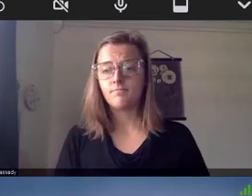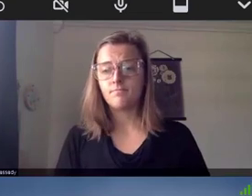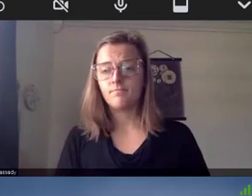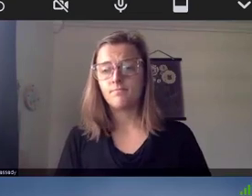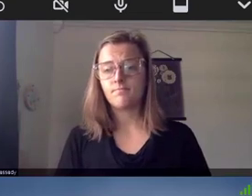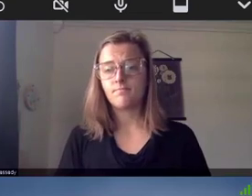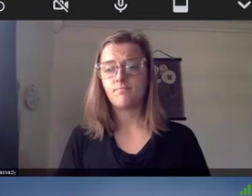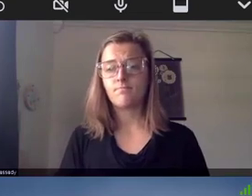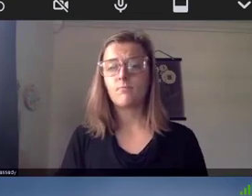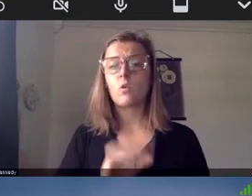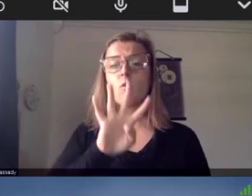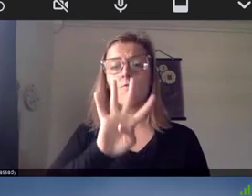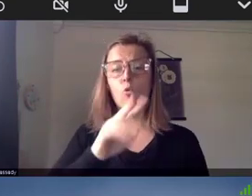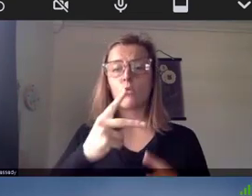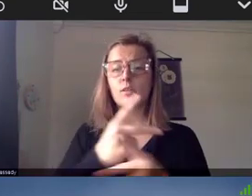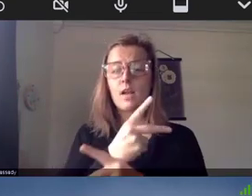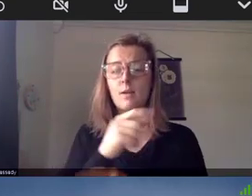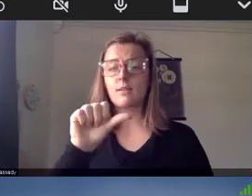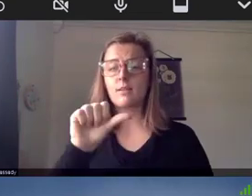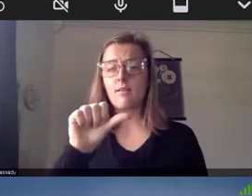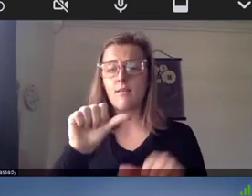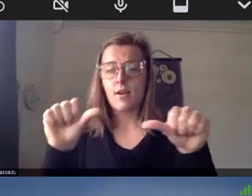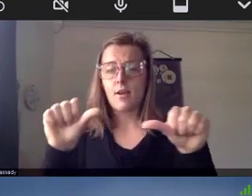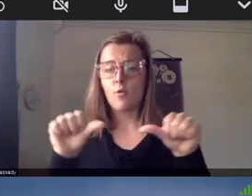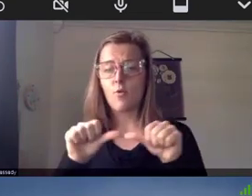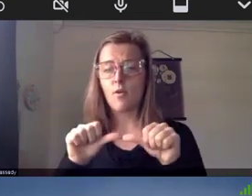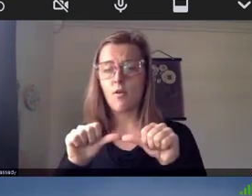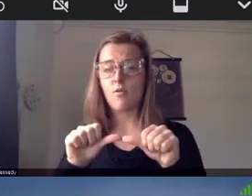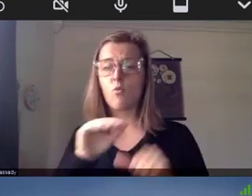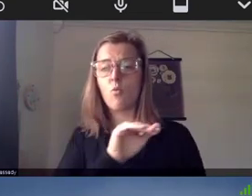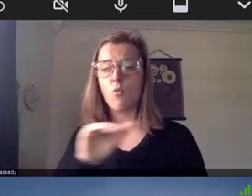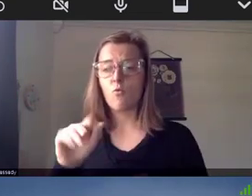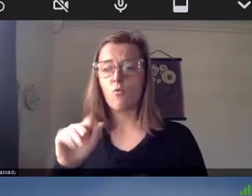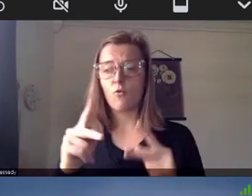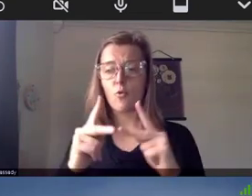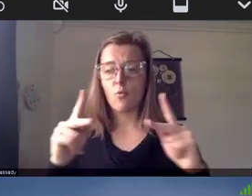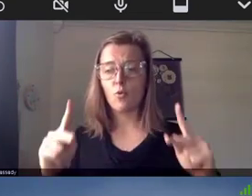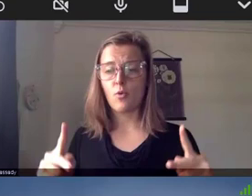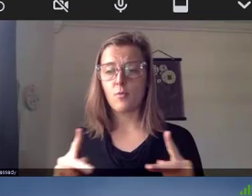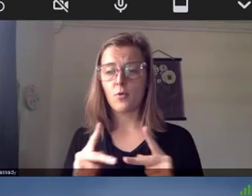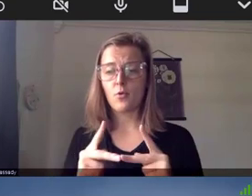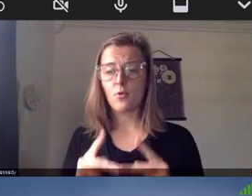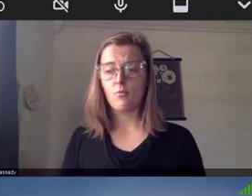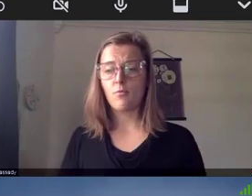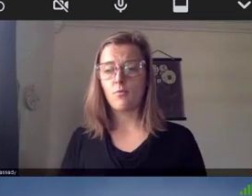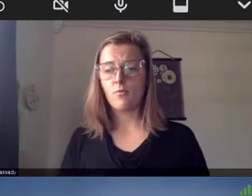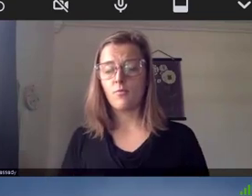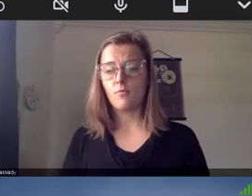value for the hydraulic diameter into our Reynolds number and our Nusselt number.